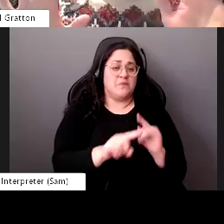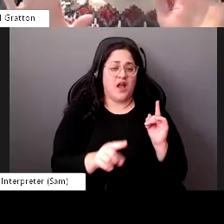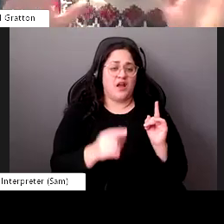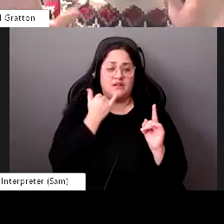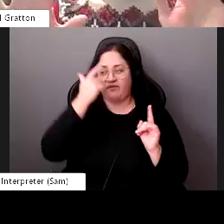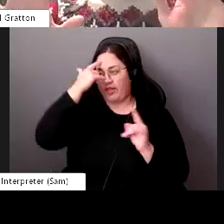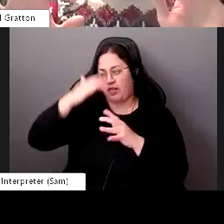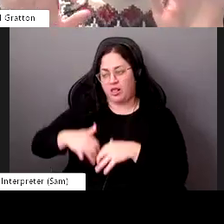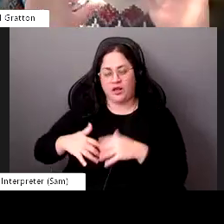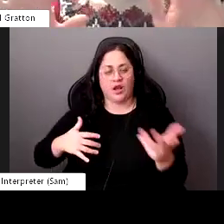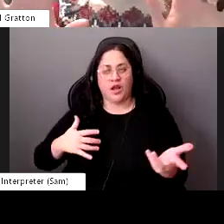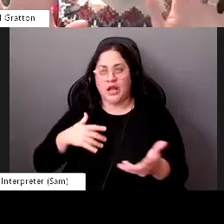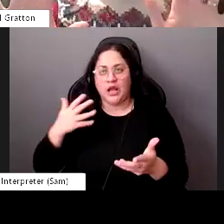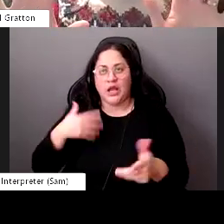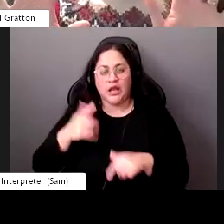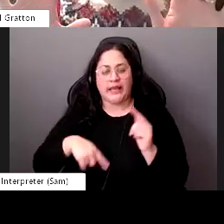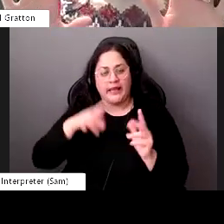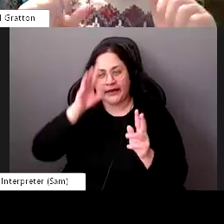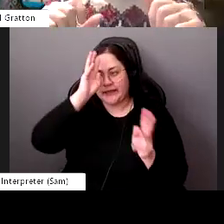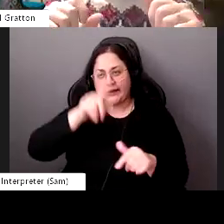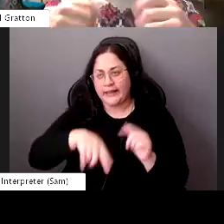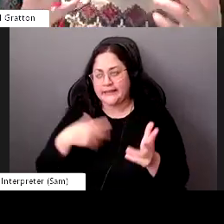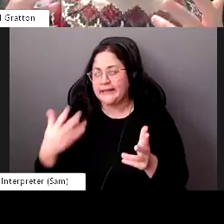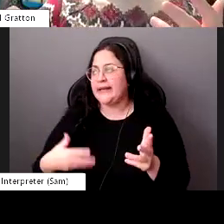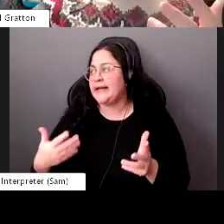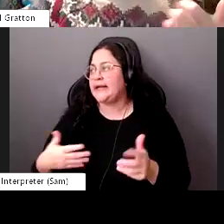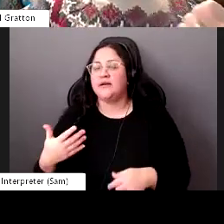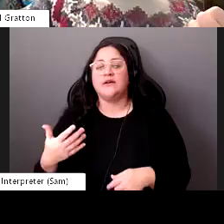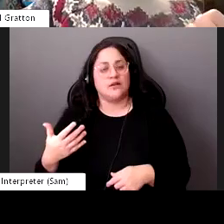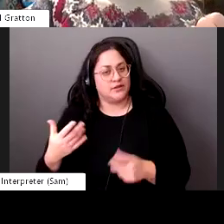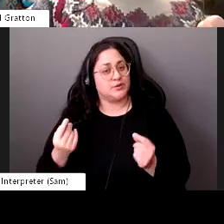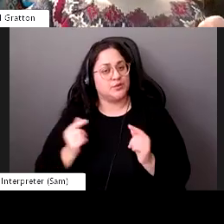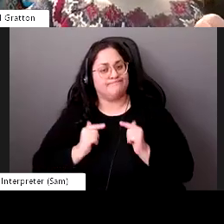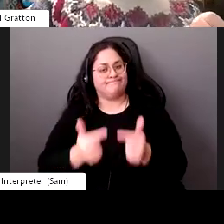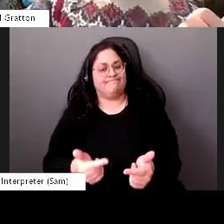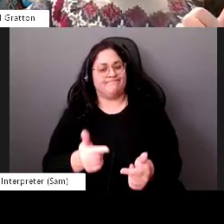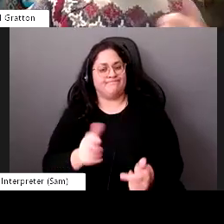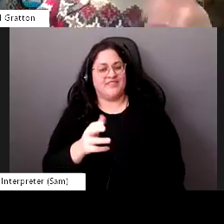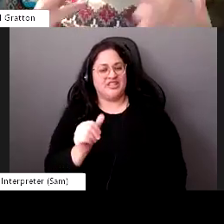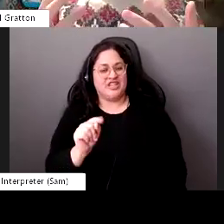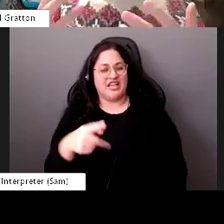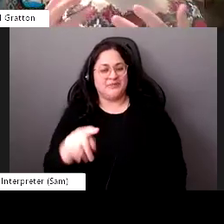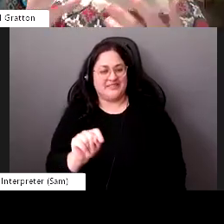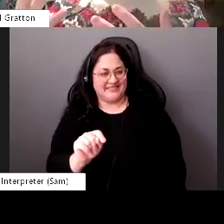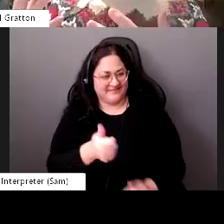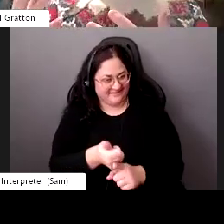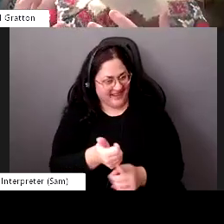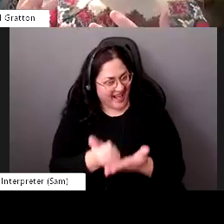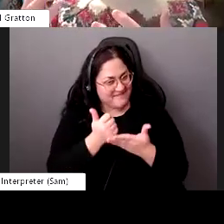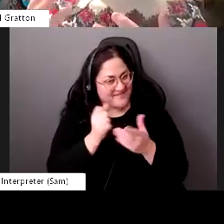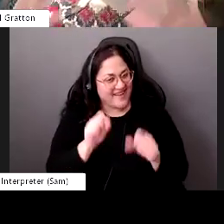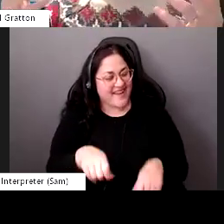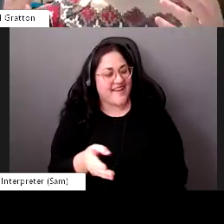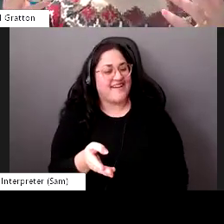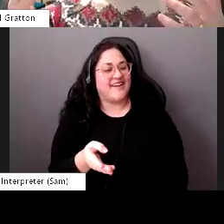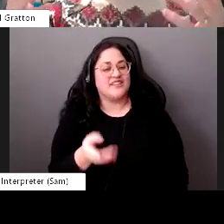to send someone a quick note to tell them something. ChatGPT can really help you with that. So let's take the case of a holiday greeting